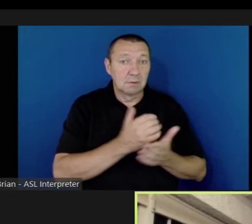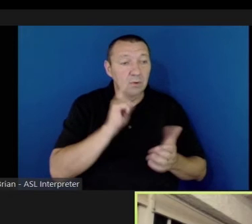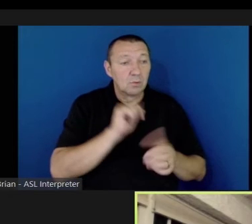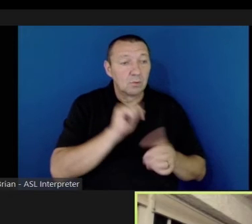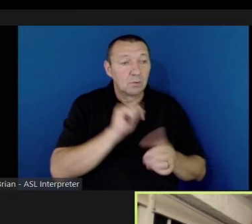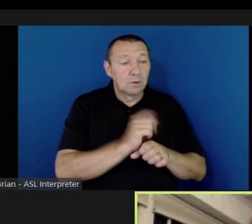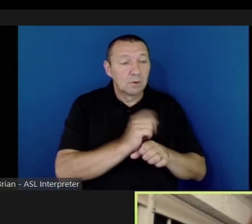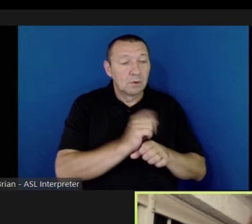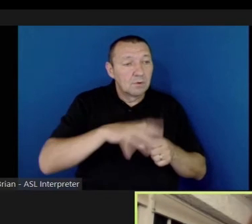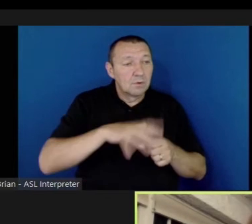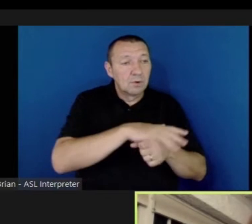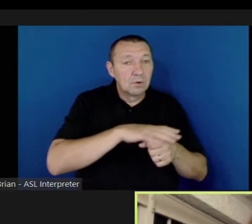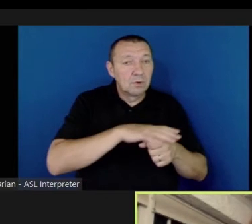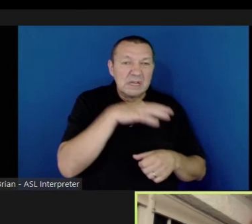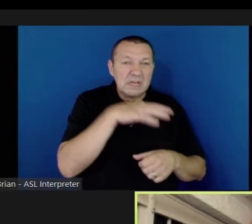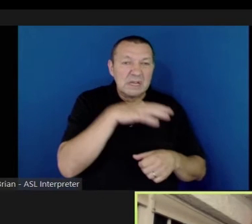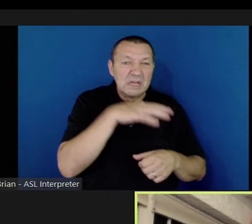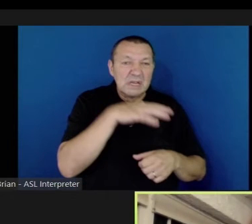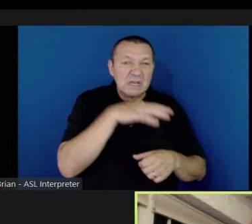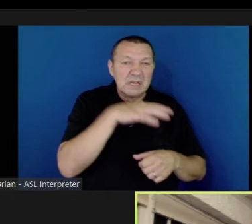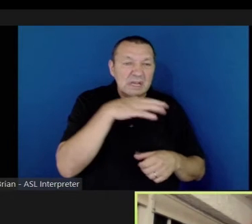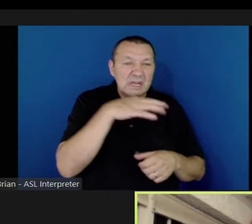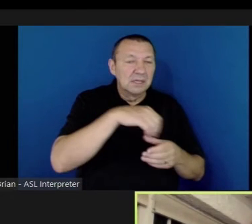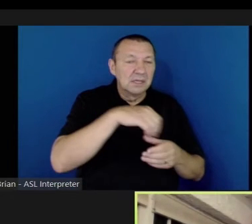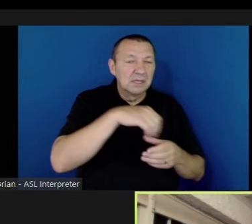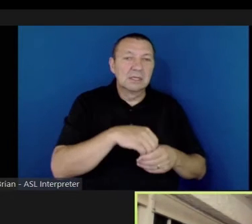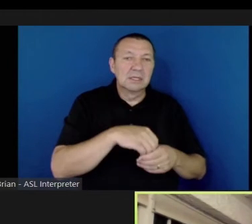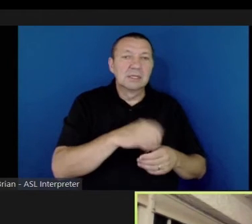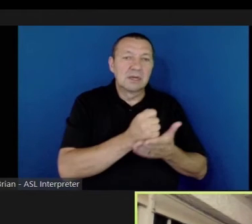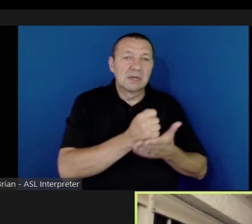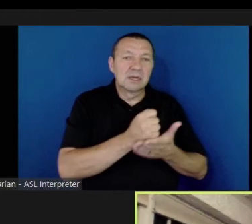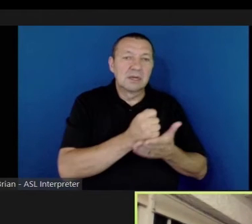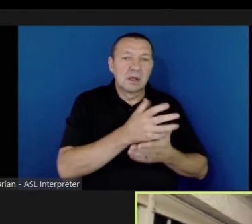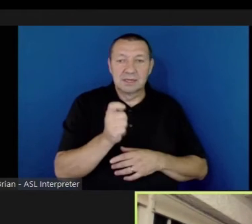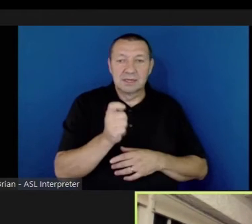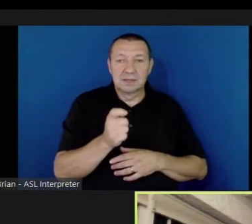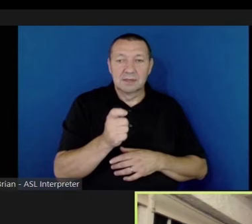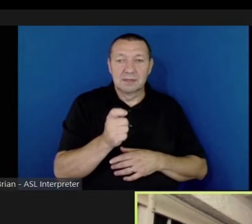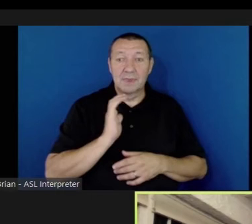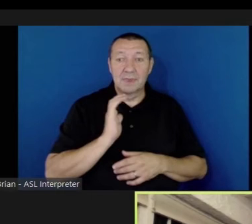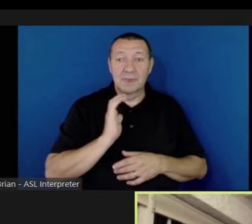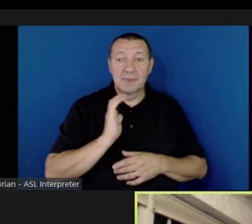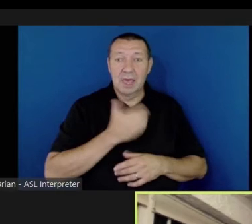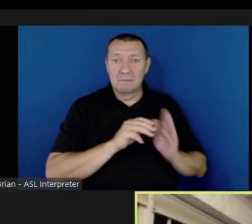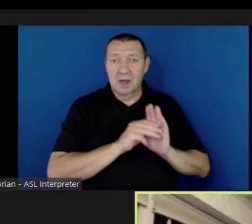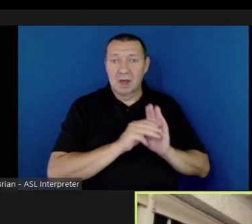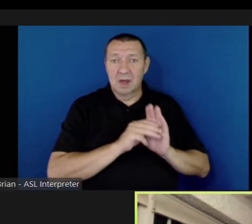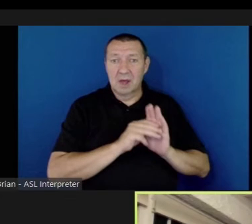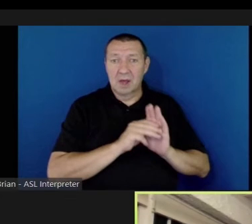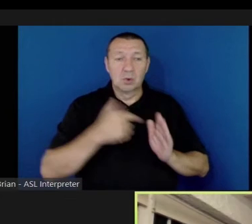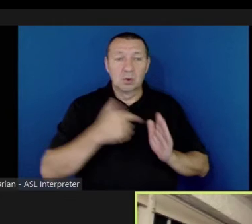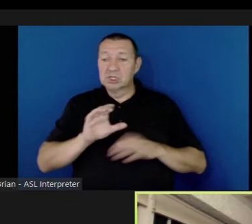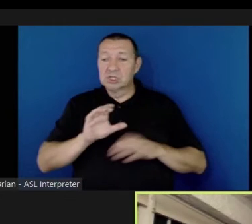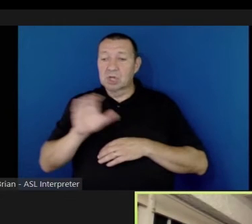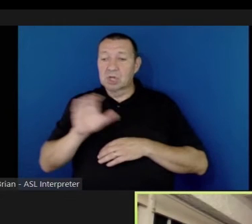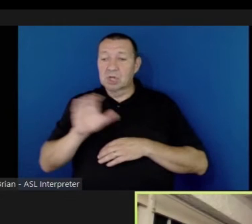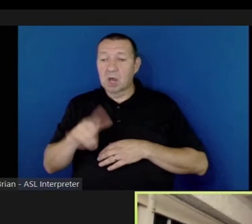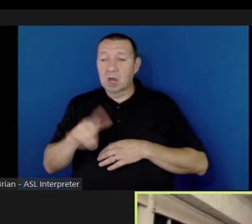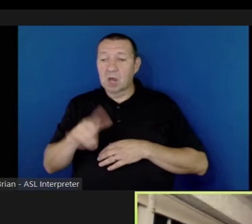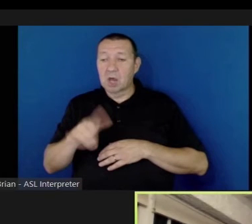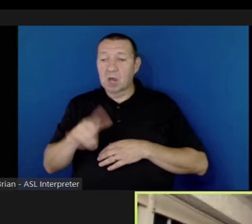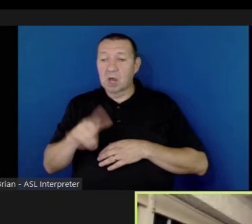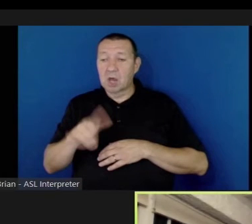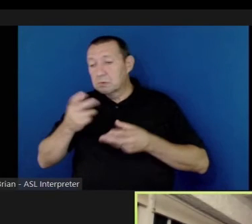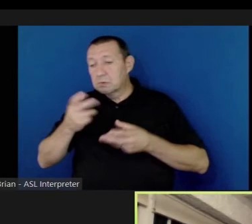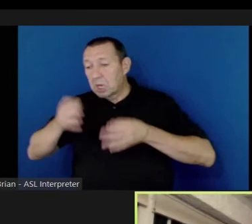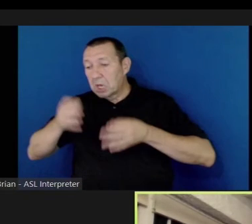in both Senegal and in Kenya. And our model is a little bit different. We don't sit here in Chicago and decide priorities,